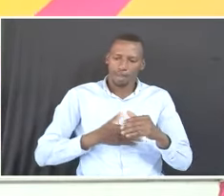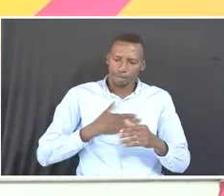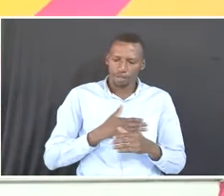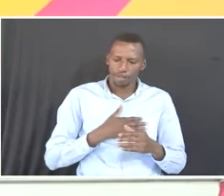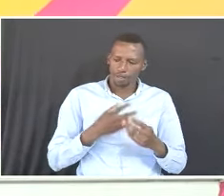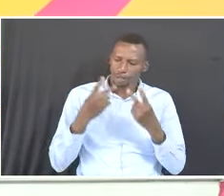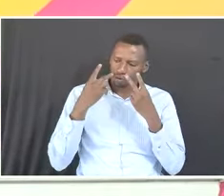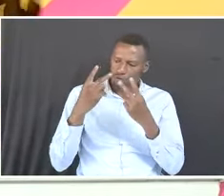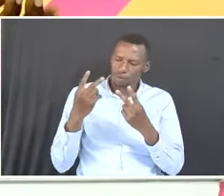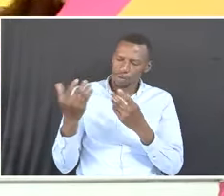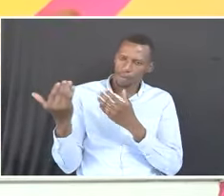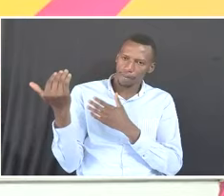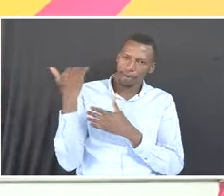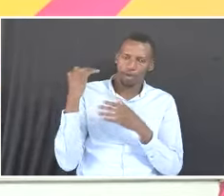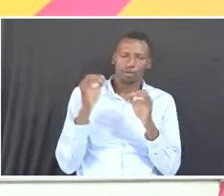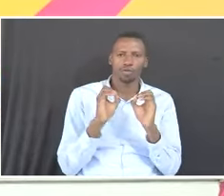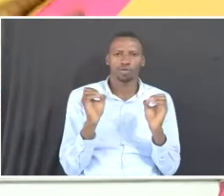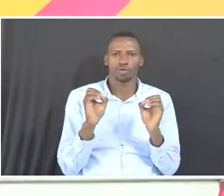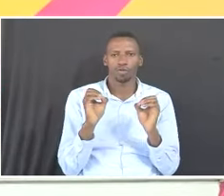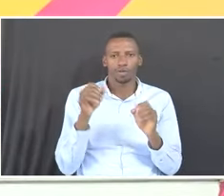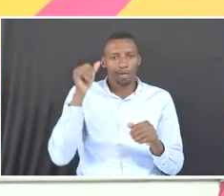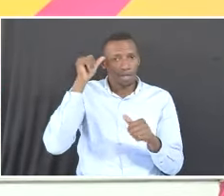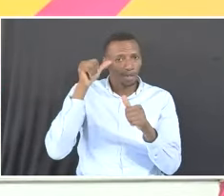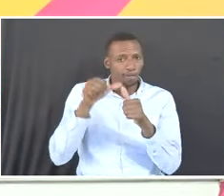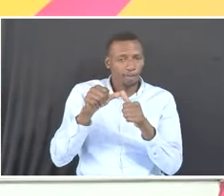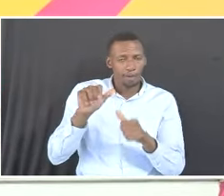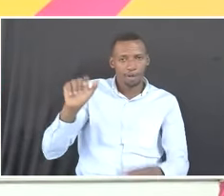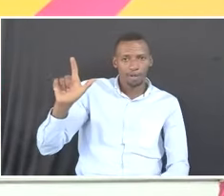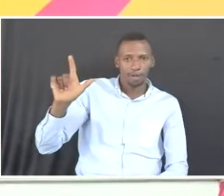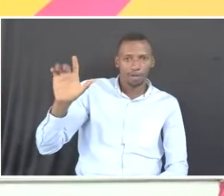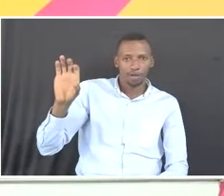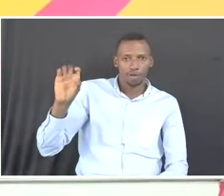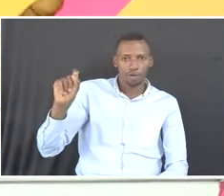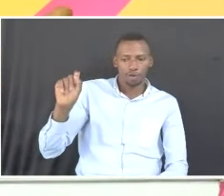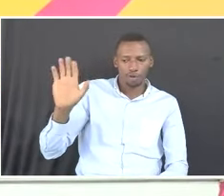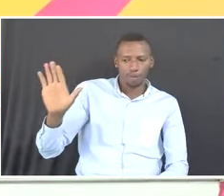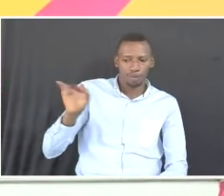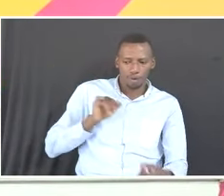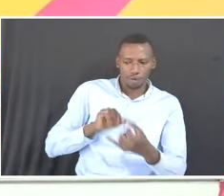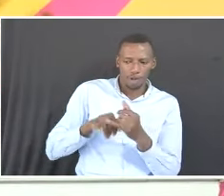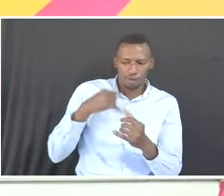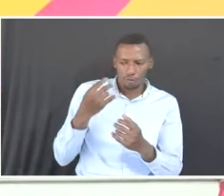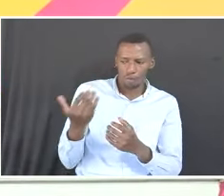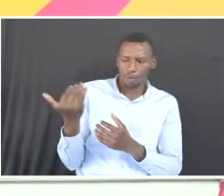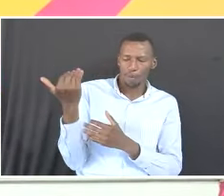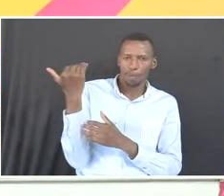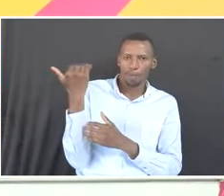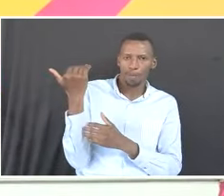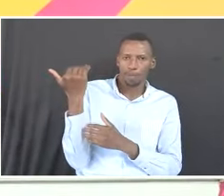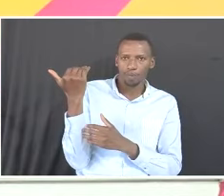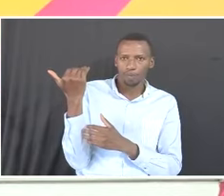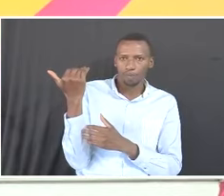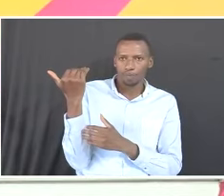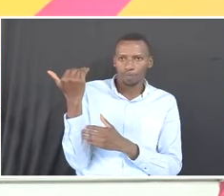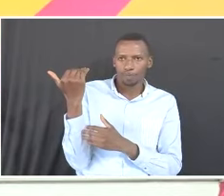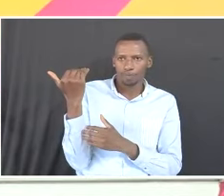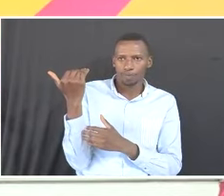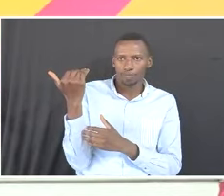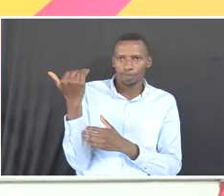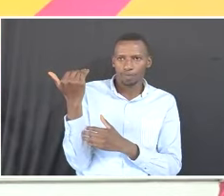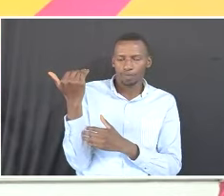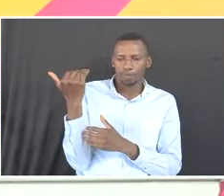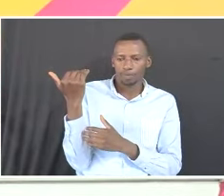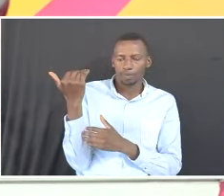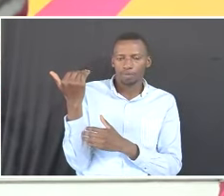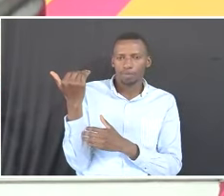Babylon. Remember Lot's wife who looked behind to the rotten Sodom that had come to her final